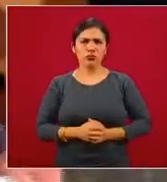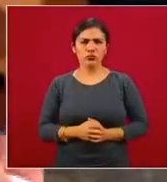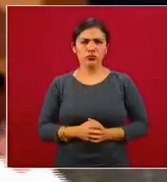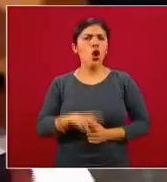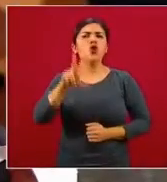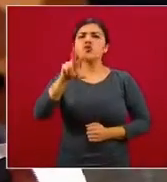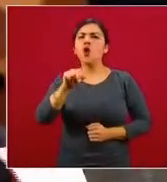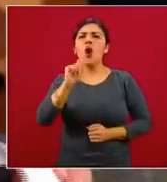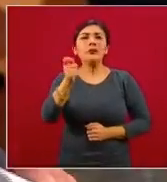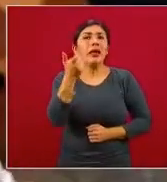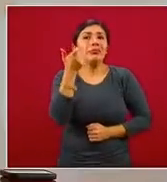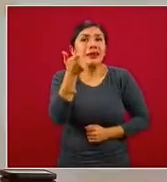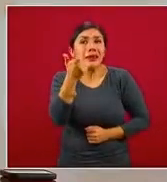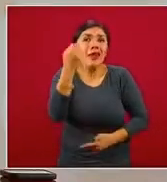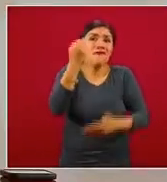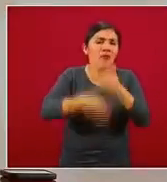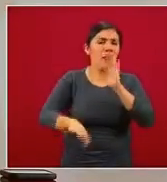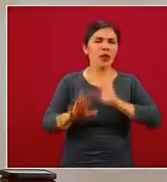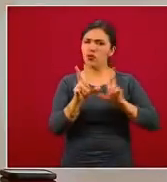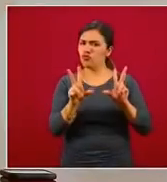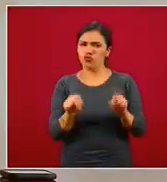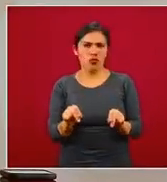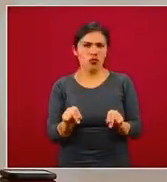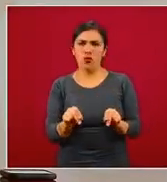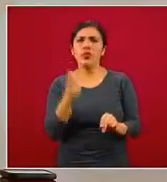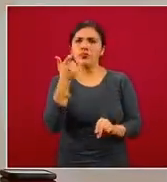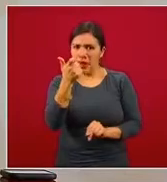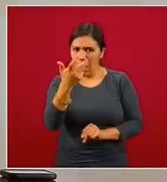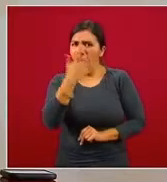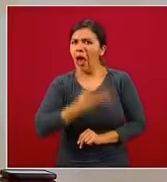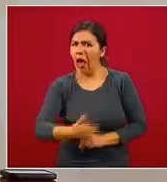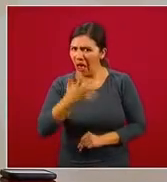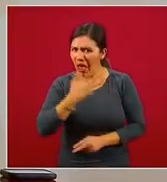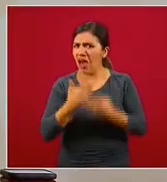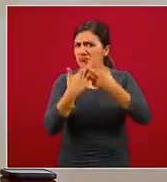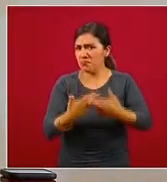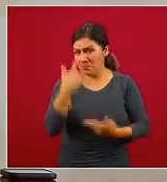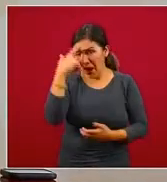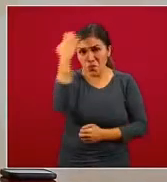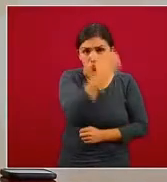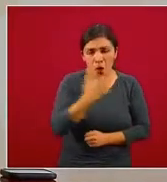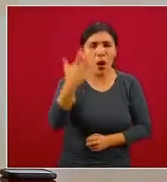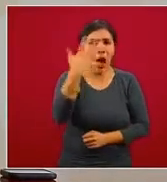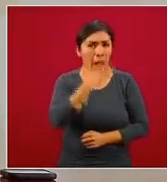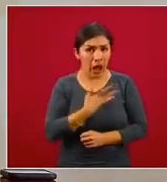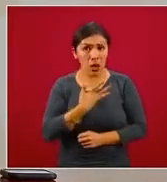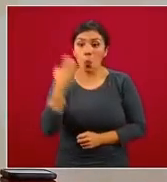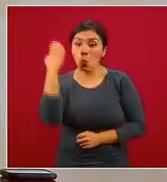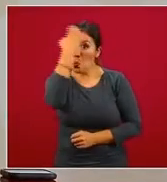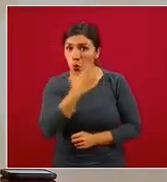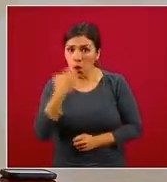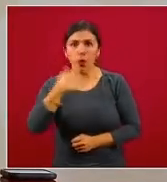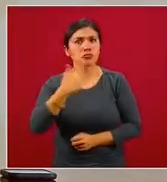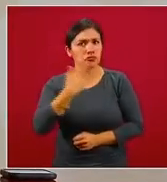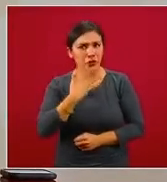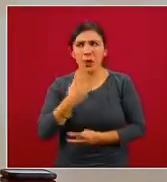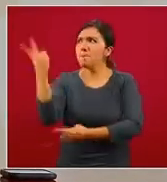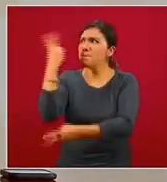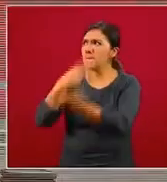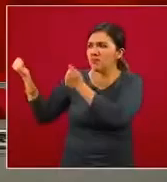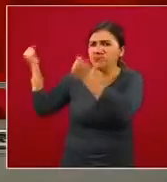hospitalized patients. And we decided to focus on the hospitalized cases. But we are testing all of the hospitalized